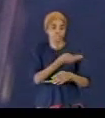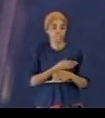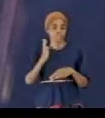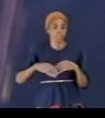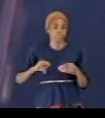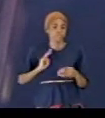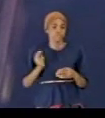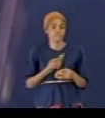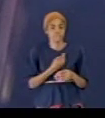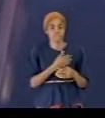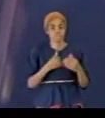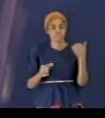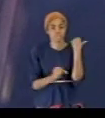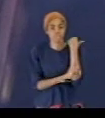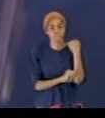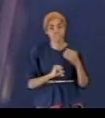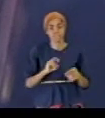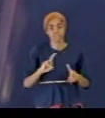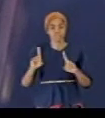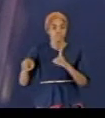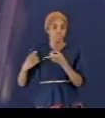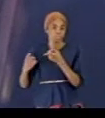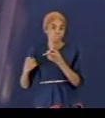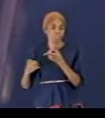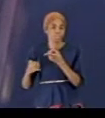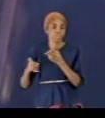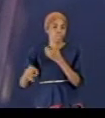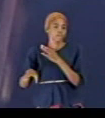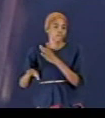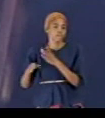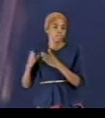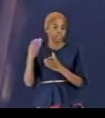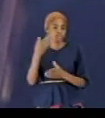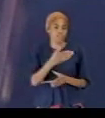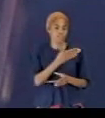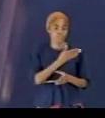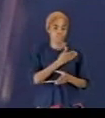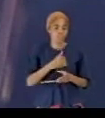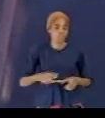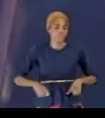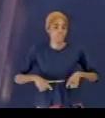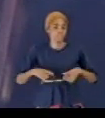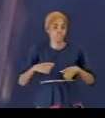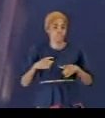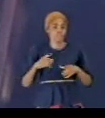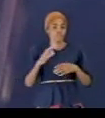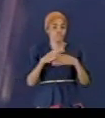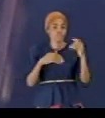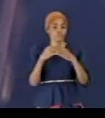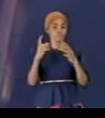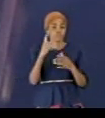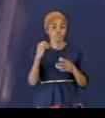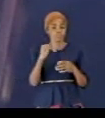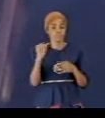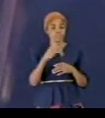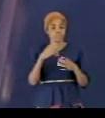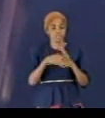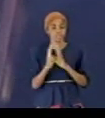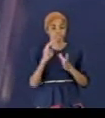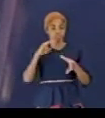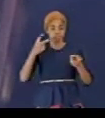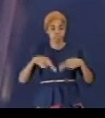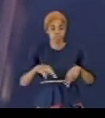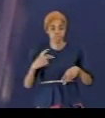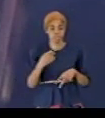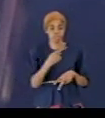thence, and pitched his tent in the valley of Gerar, and dwelt there. And Isaac digged again the wells of water,